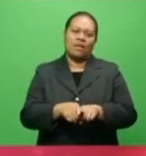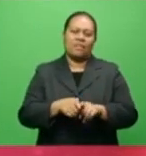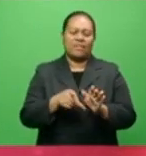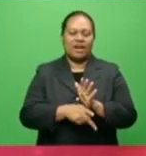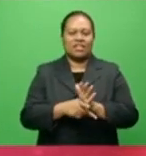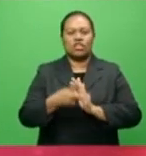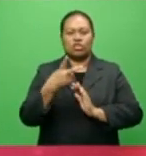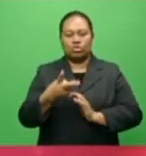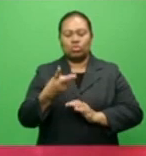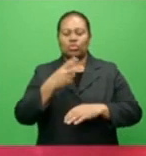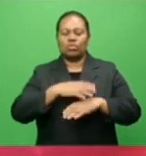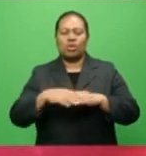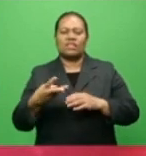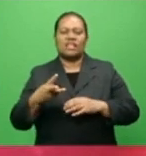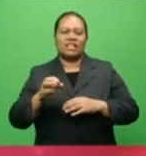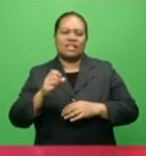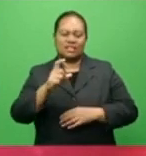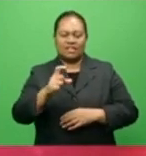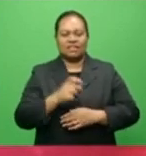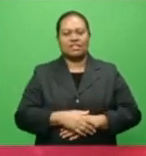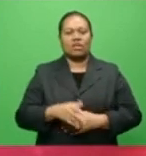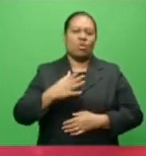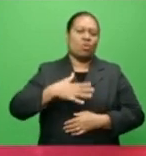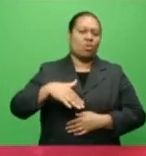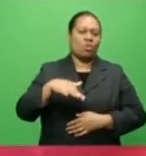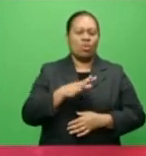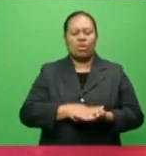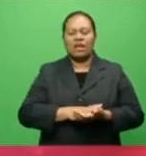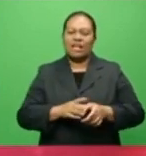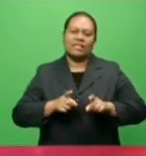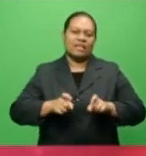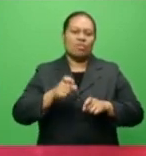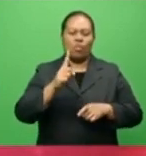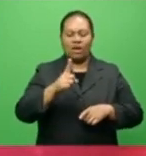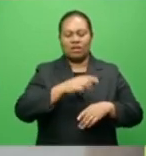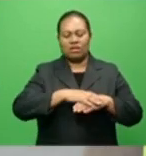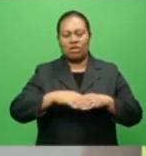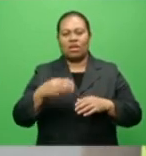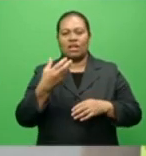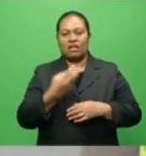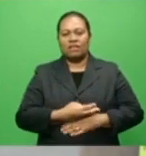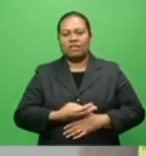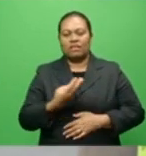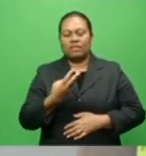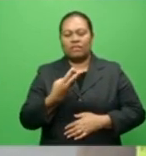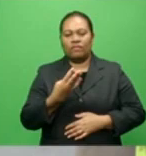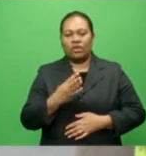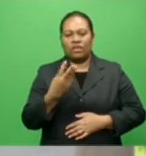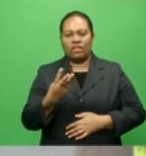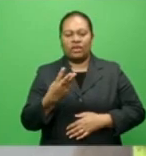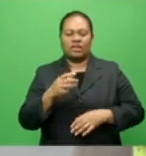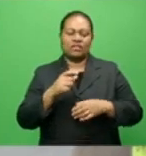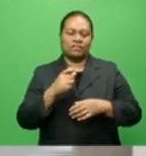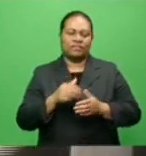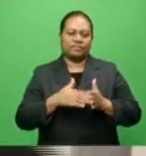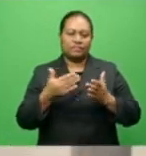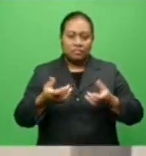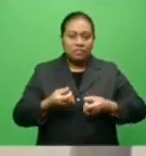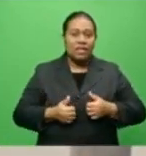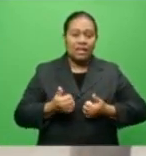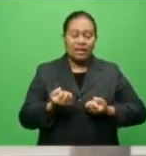the poor people. A 4.5 kg cylinder of LPG will drop from $11.54 to $11.41. A 12